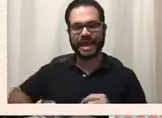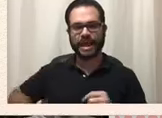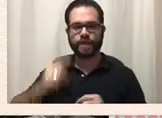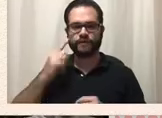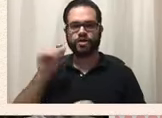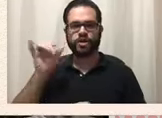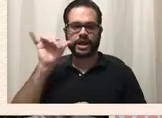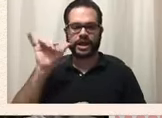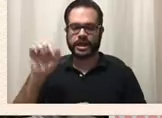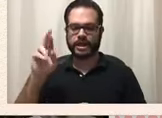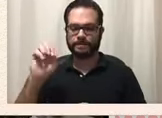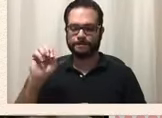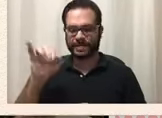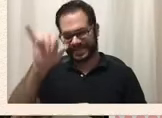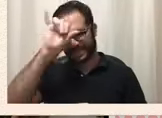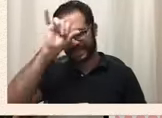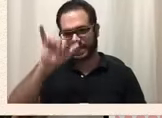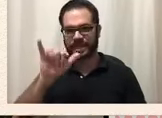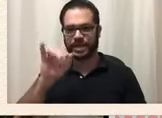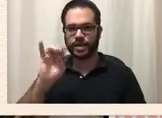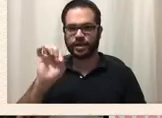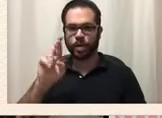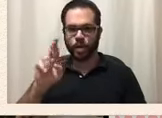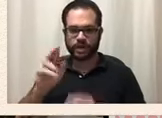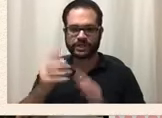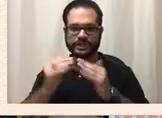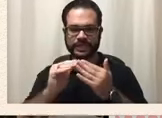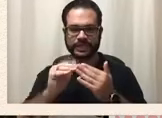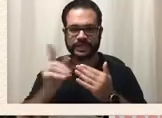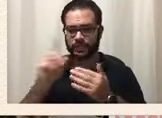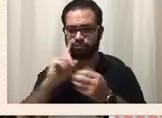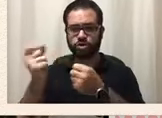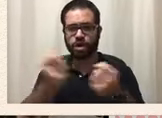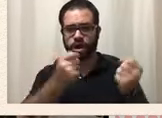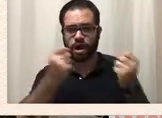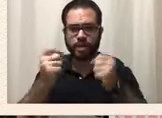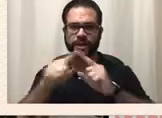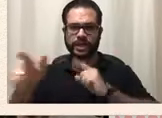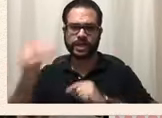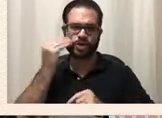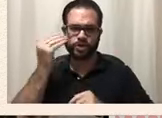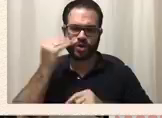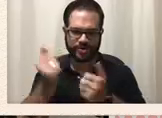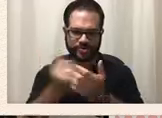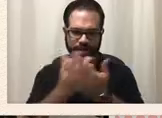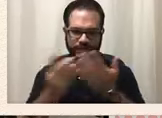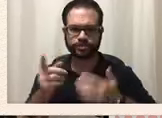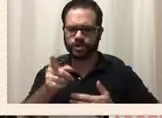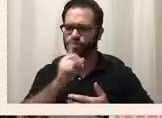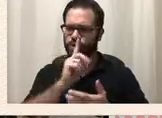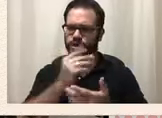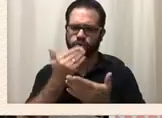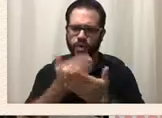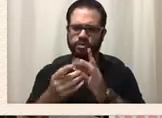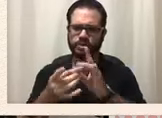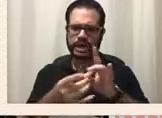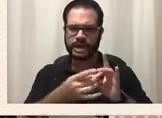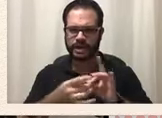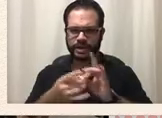in Ybor, he seems to know everybody, and so he's definitely well connected for all the right reasons.